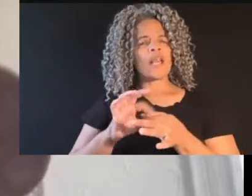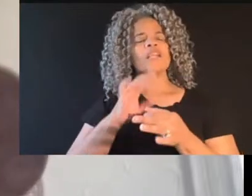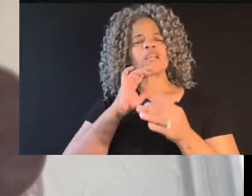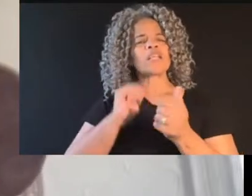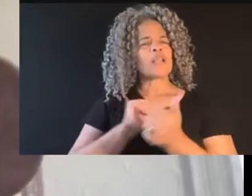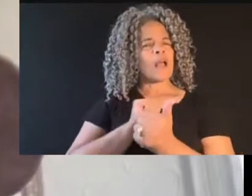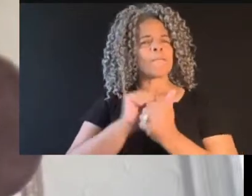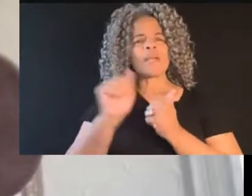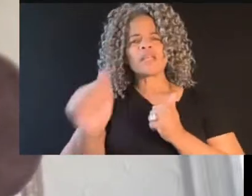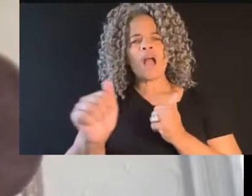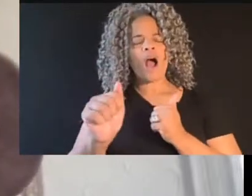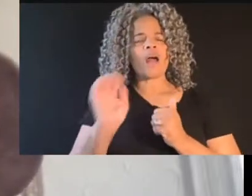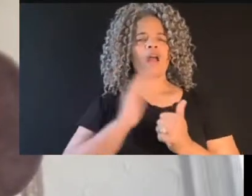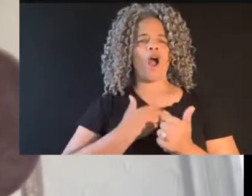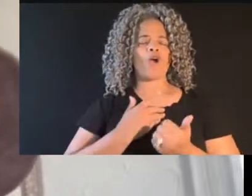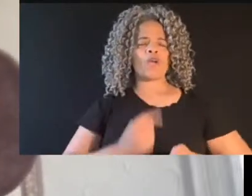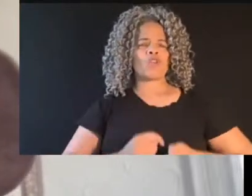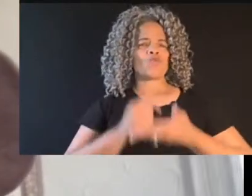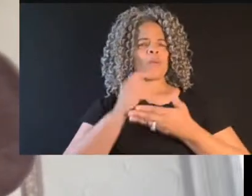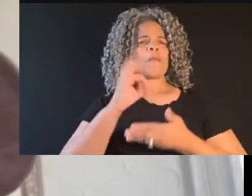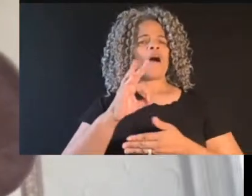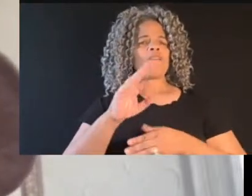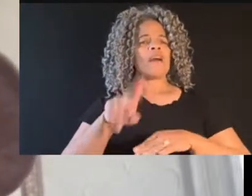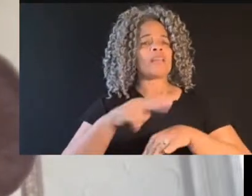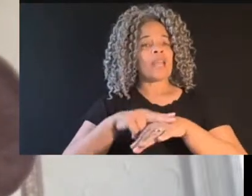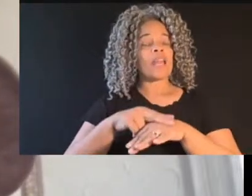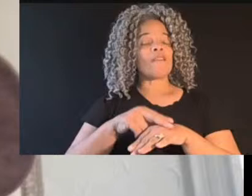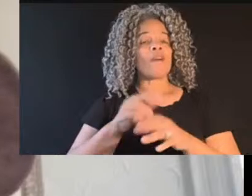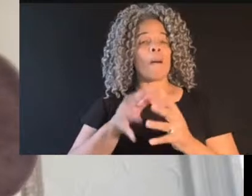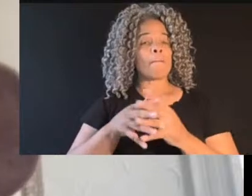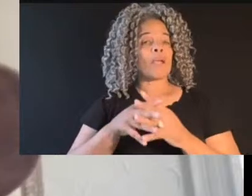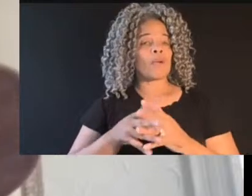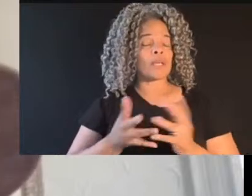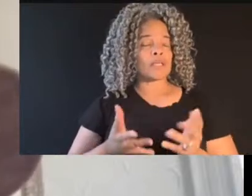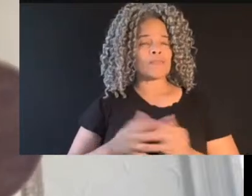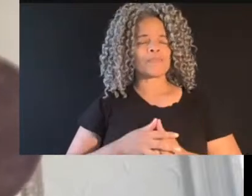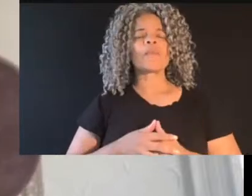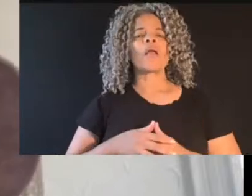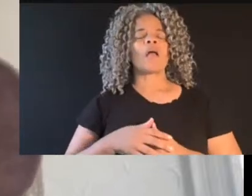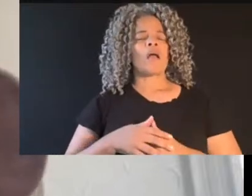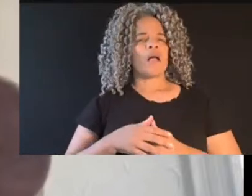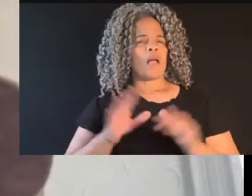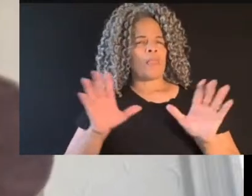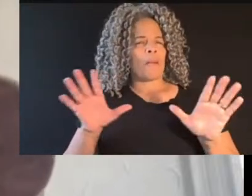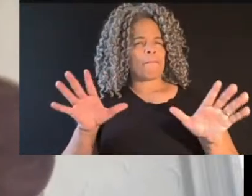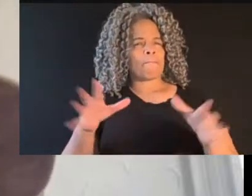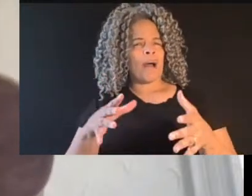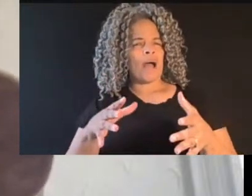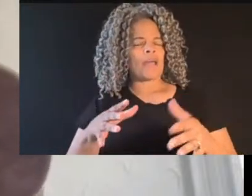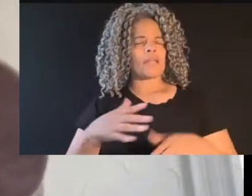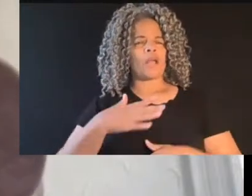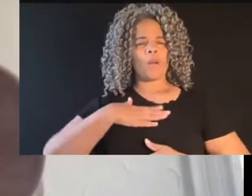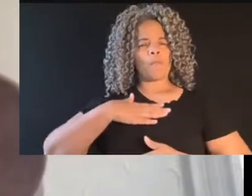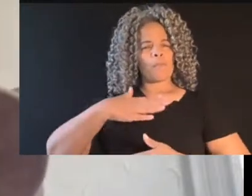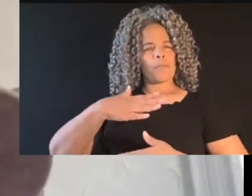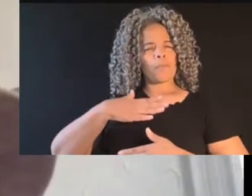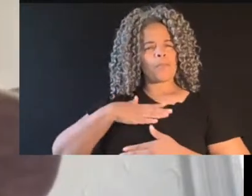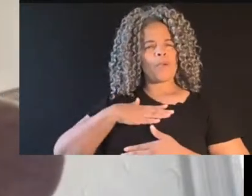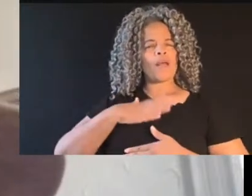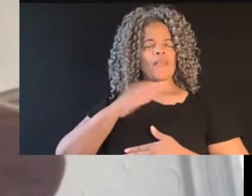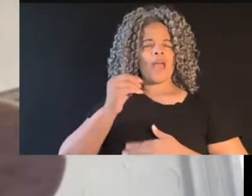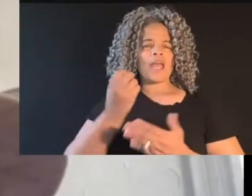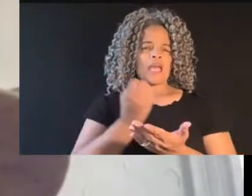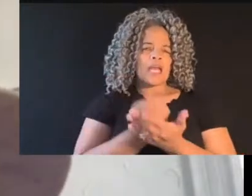our treatment of Native Americans. The body, breadth, and economy